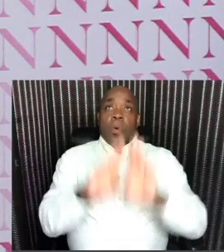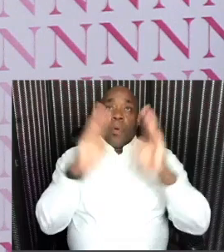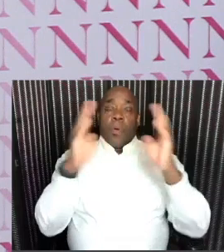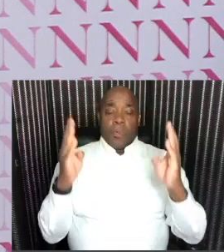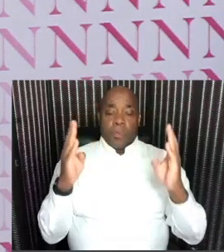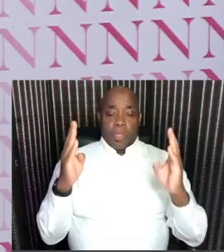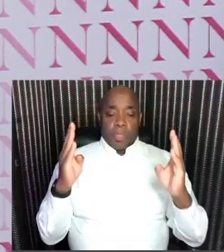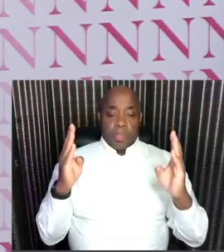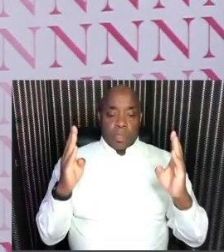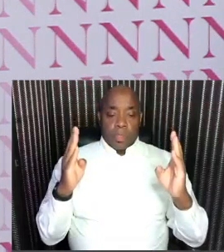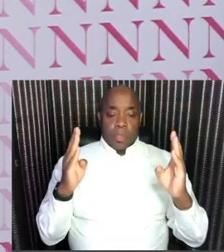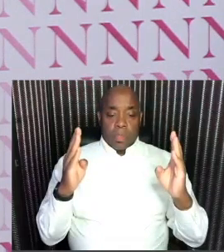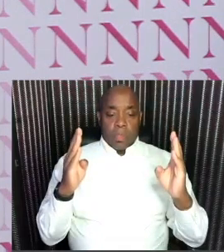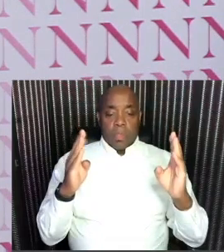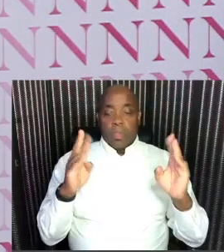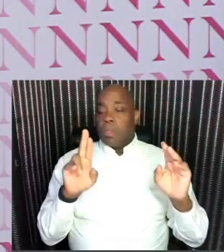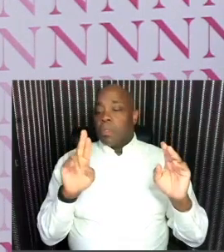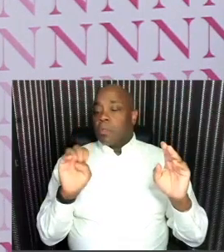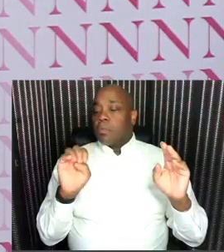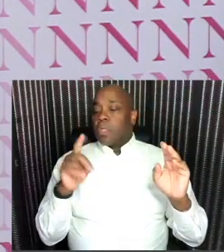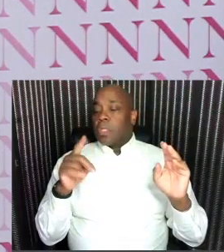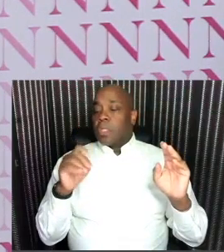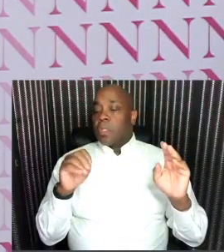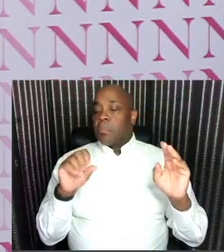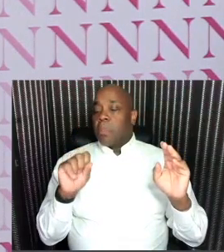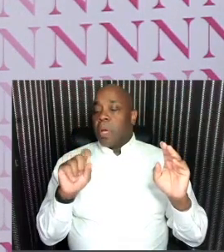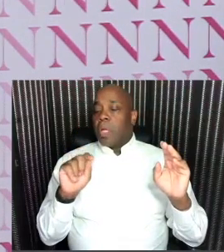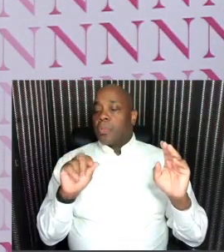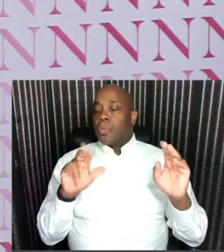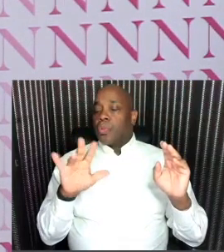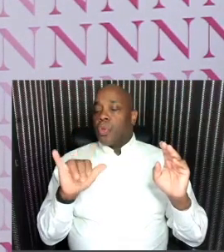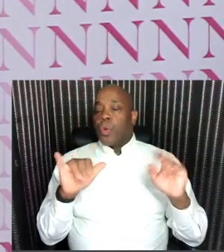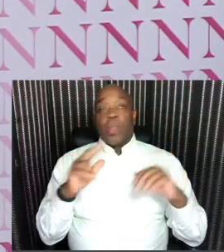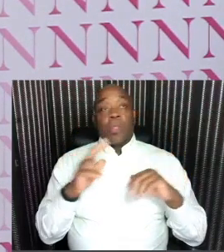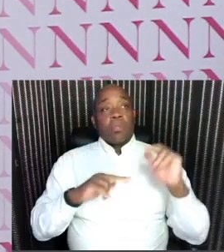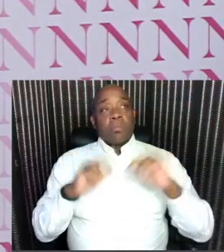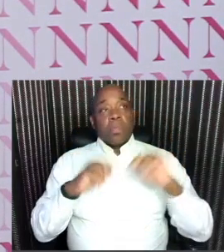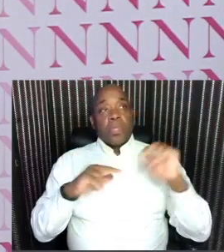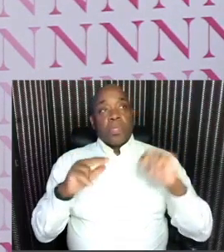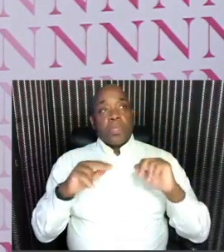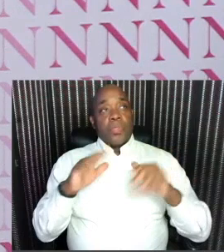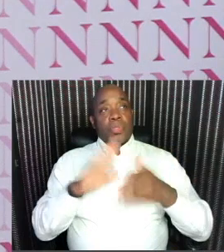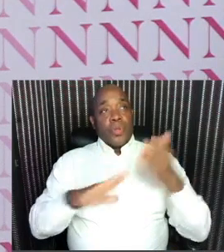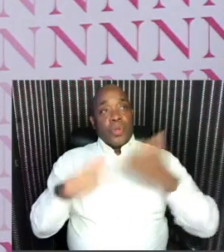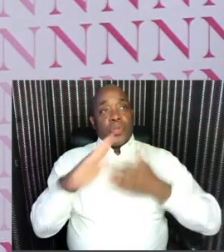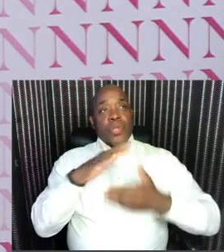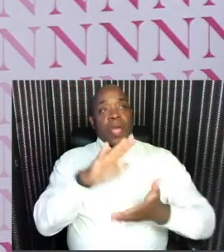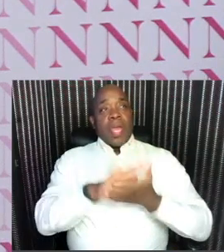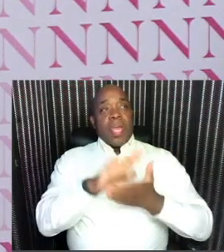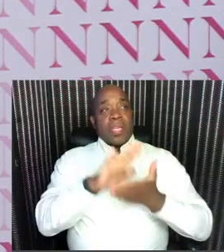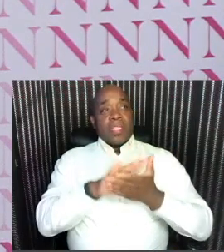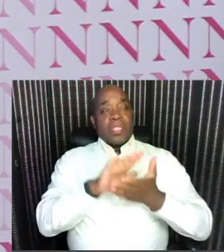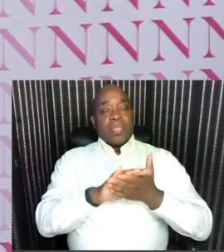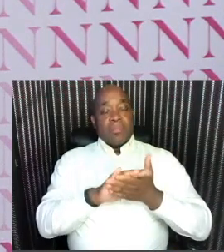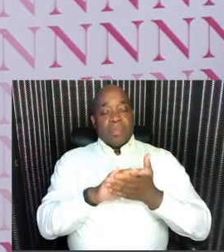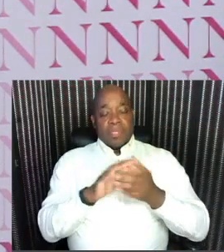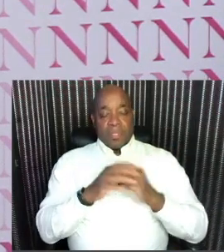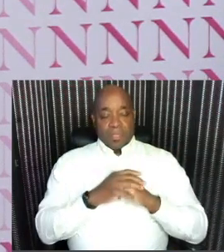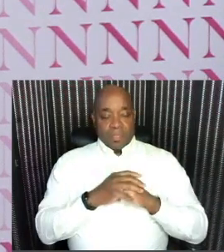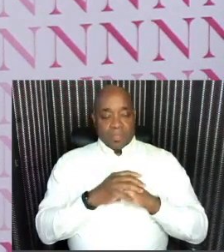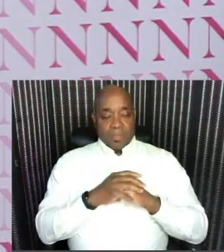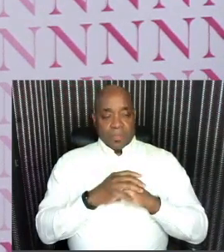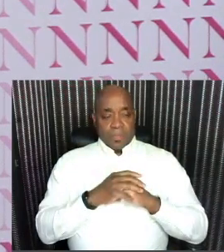repository that was built within Rollins College's Academic Commons. Every time there was an event that we participated in, we